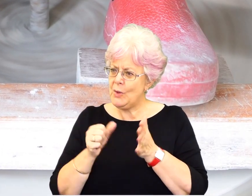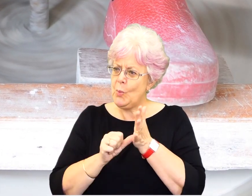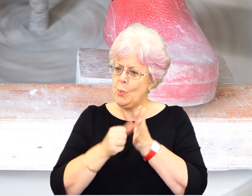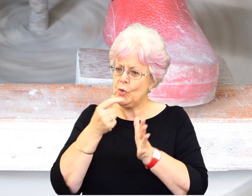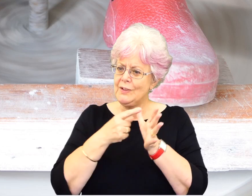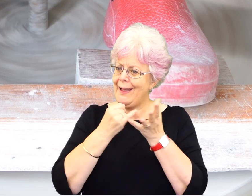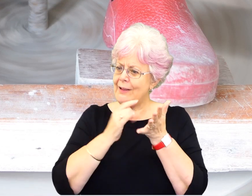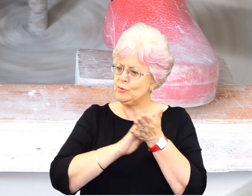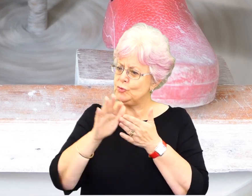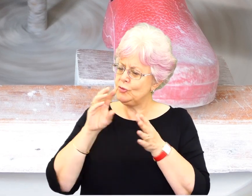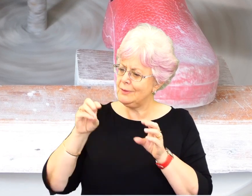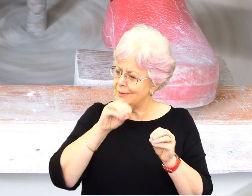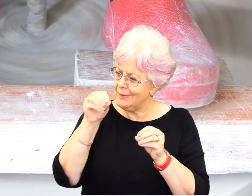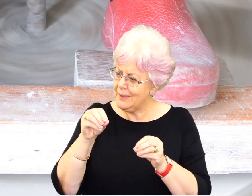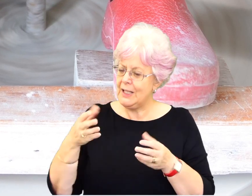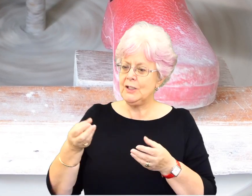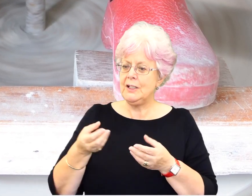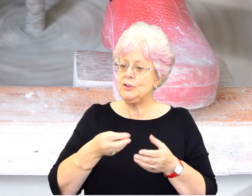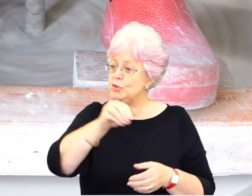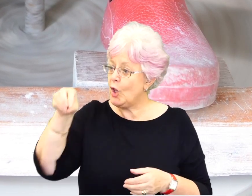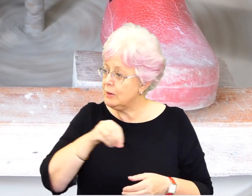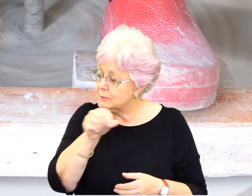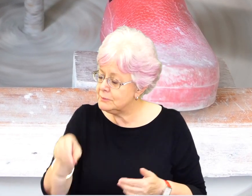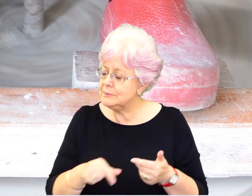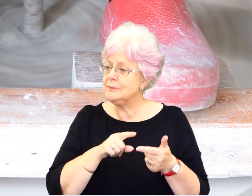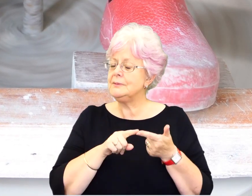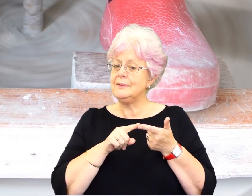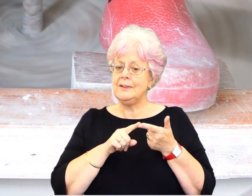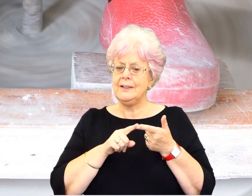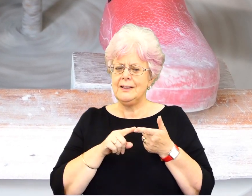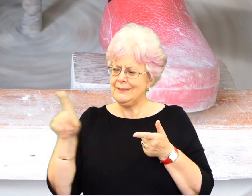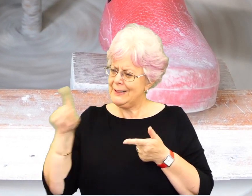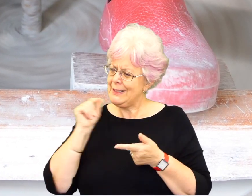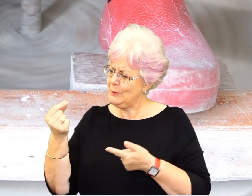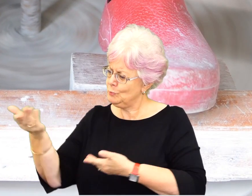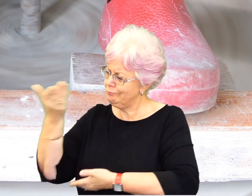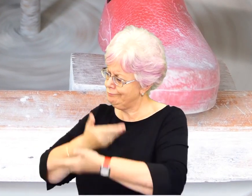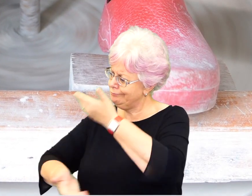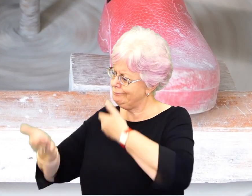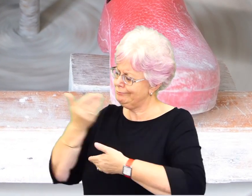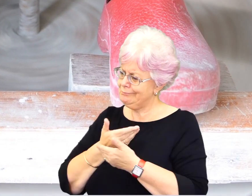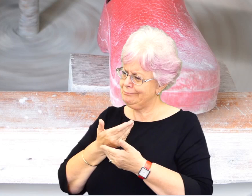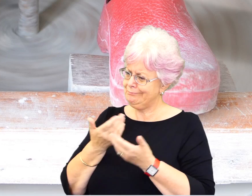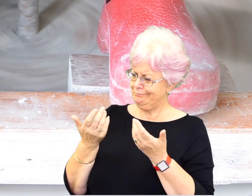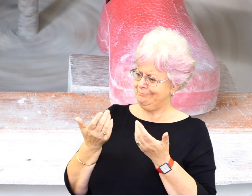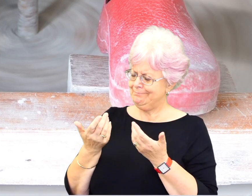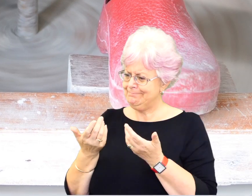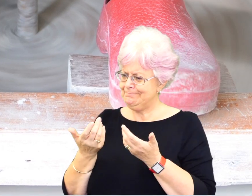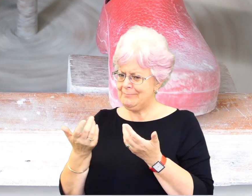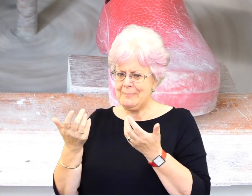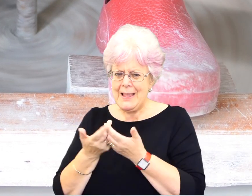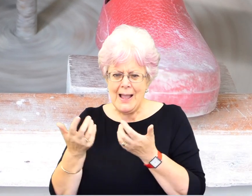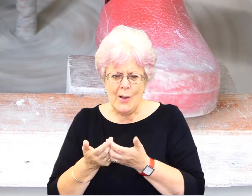salt vapour. But can you tell us a little bit more about how you decide which forms might